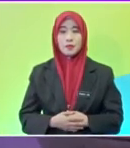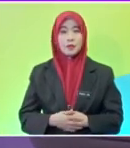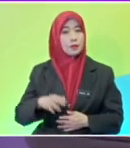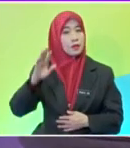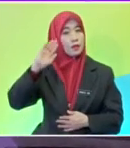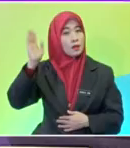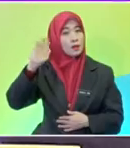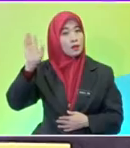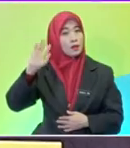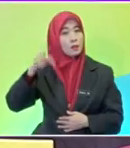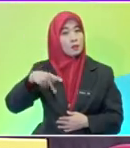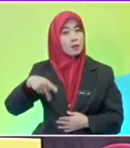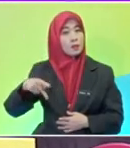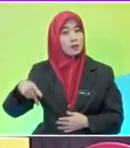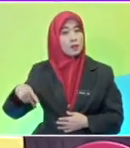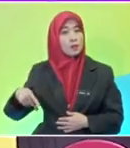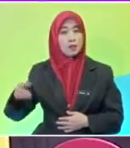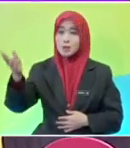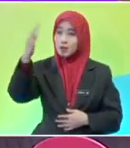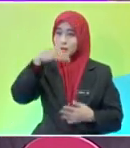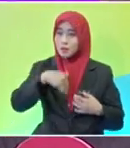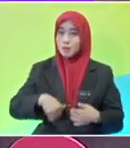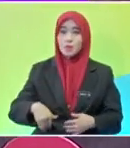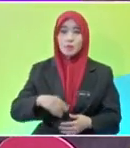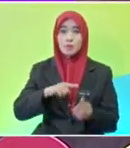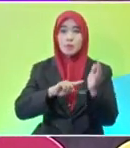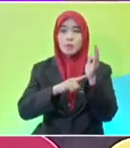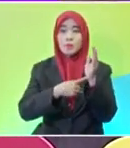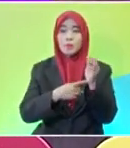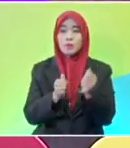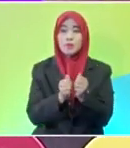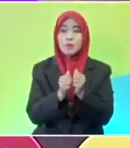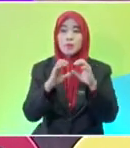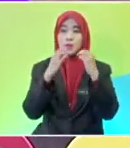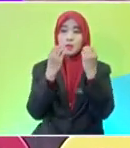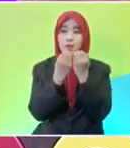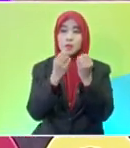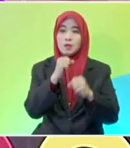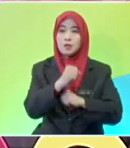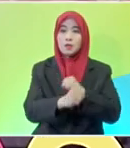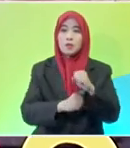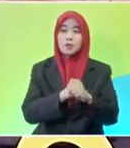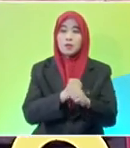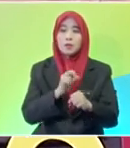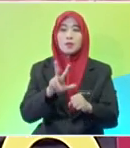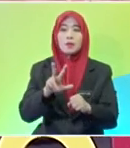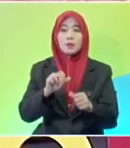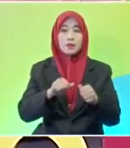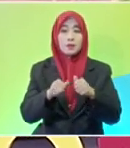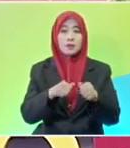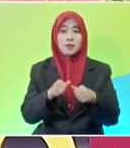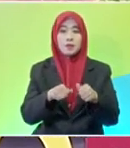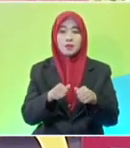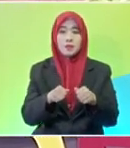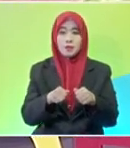Hello pupils, welcome back to class. Today we are learning for Tahap 1 and our title for Science DLP is